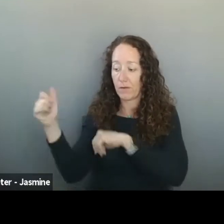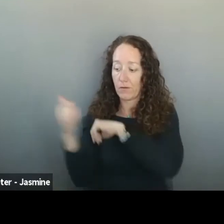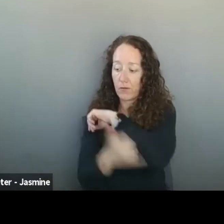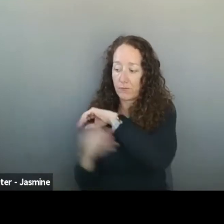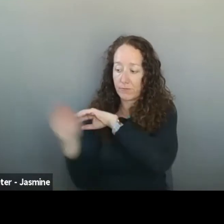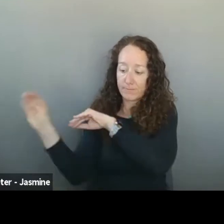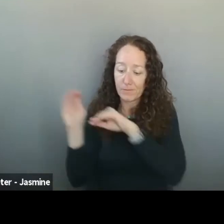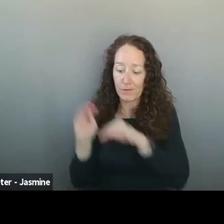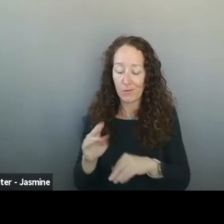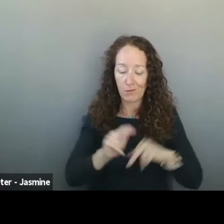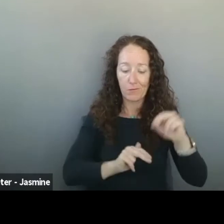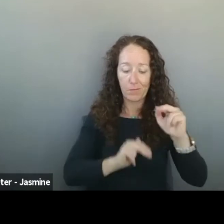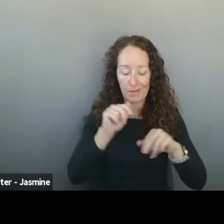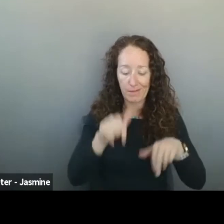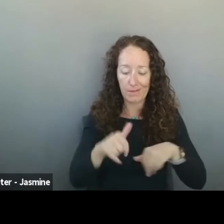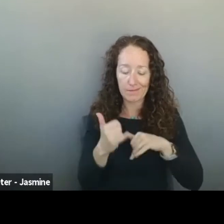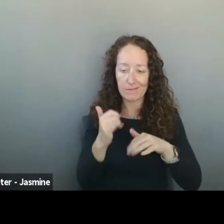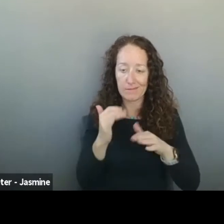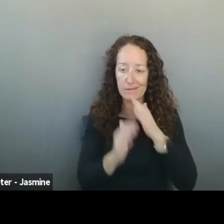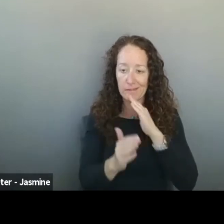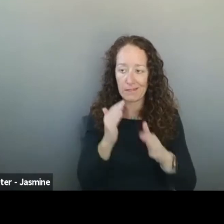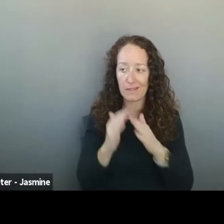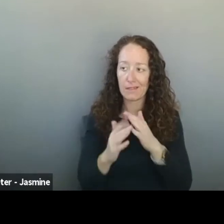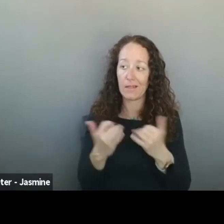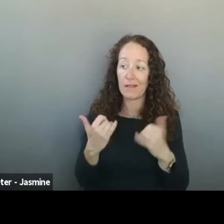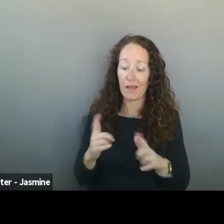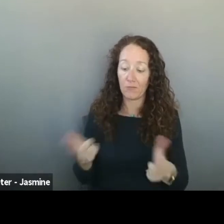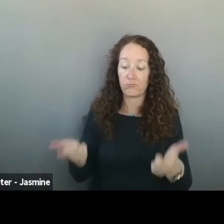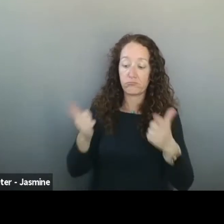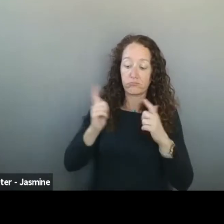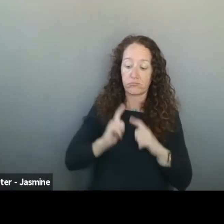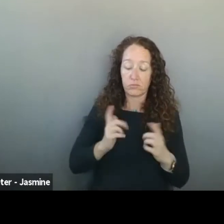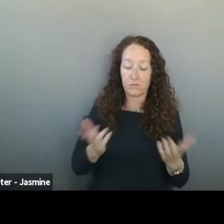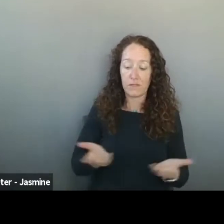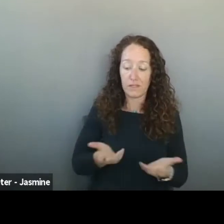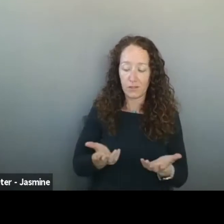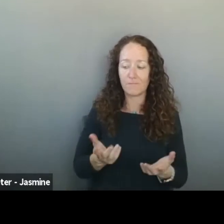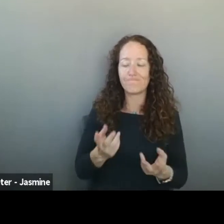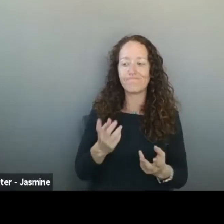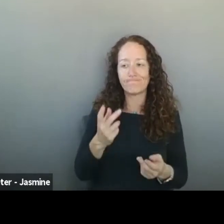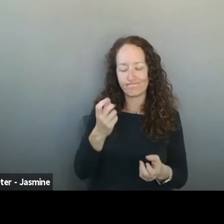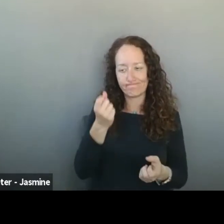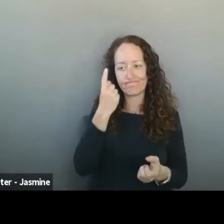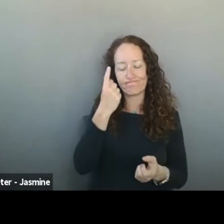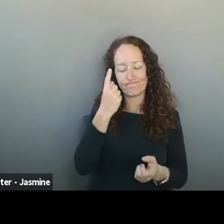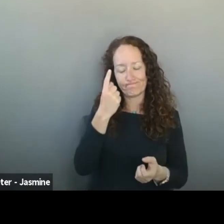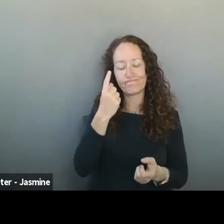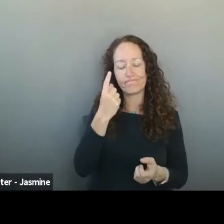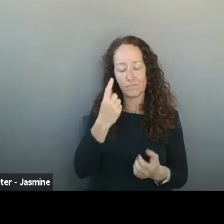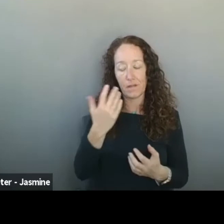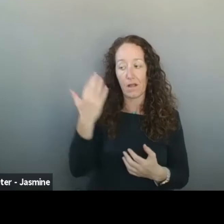in their footsteps, we recognize that all of our pasts, presents, and futures are intertwined.